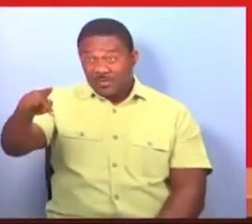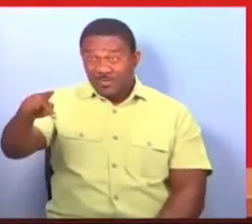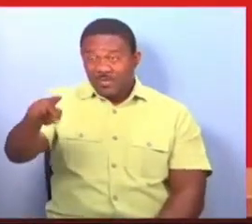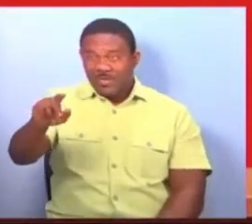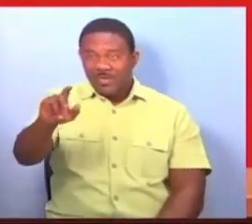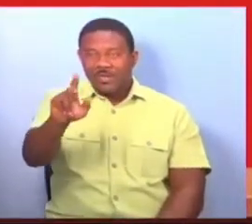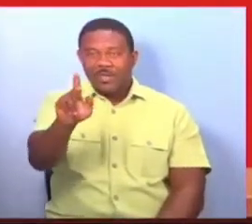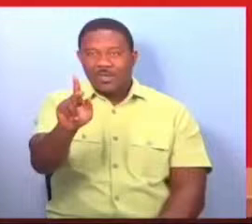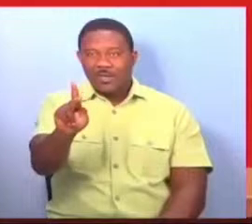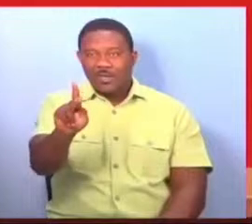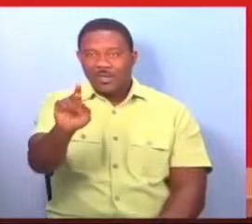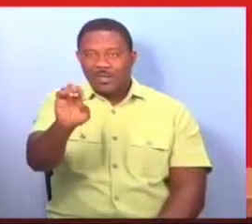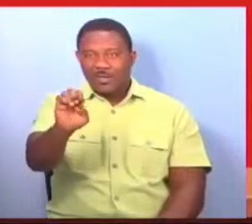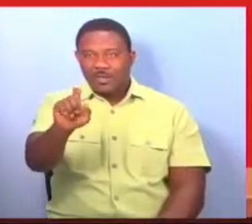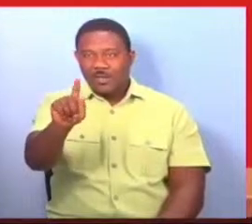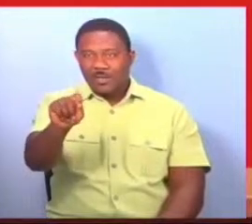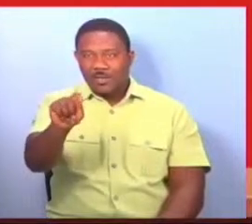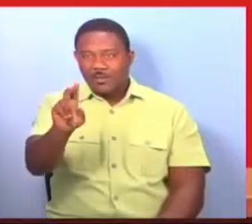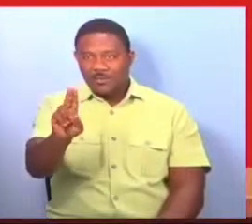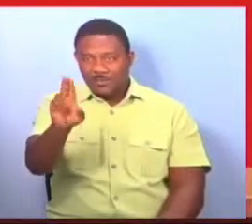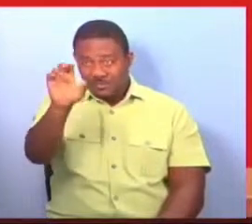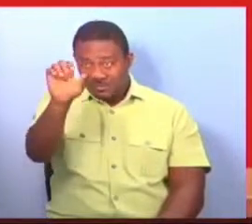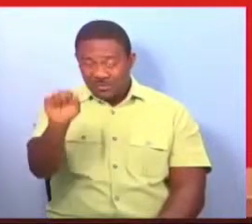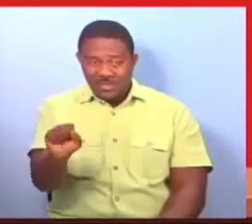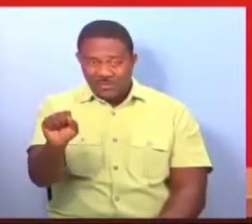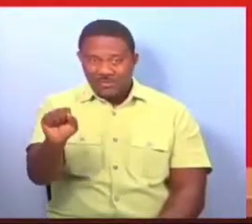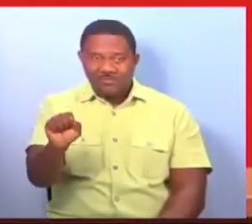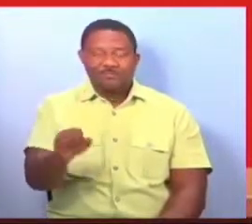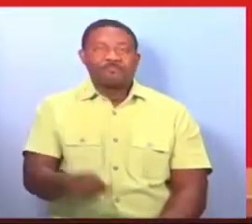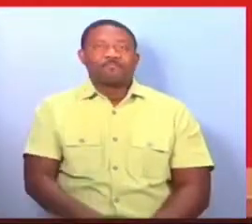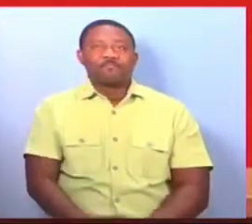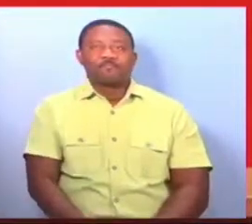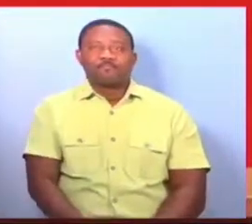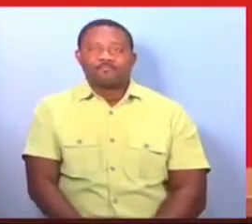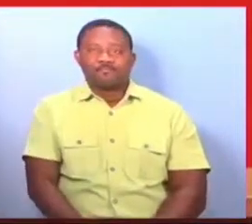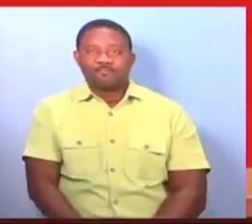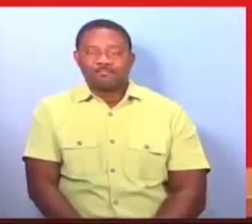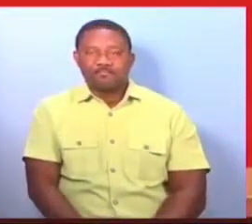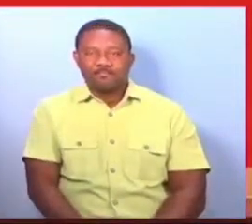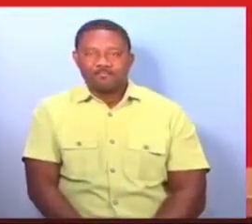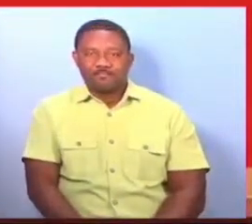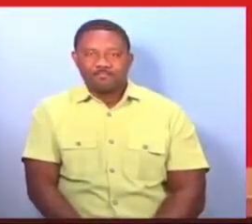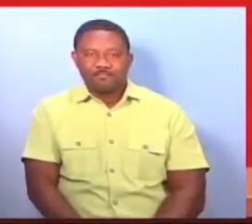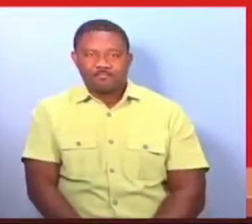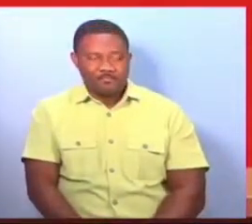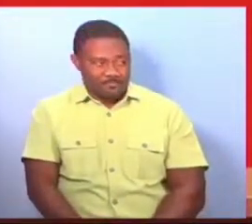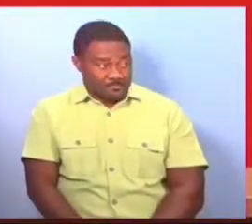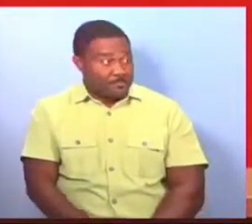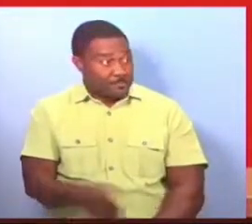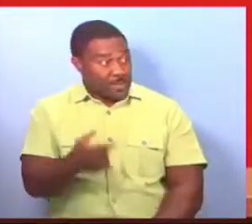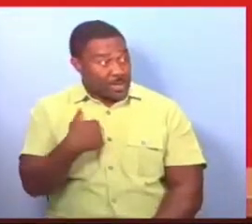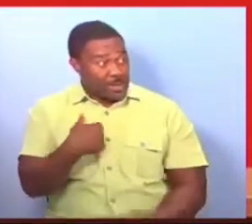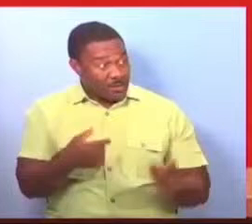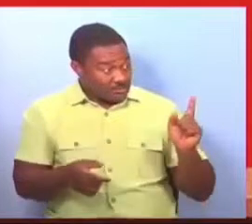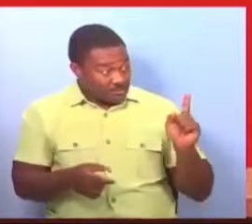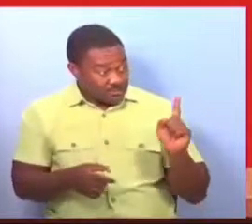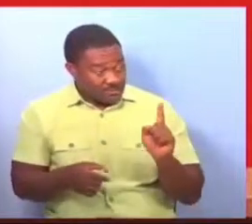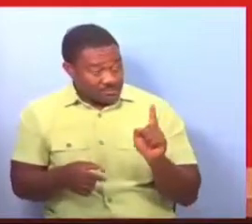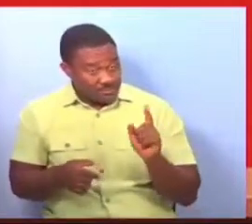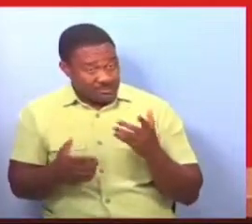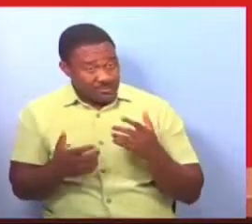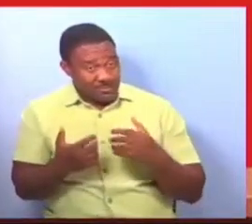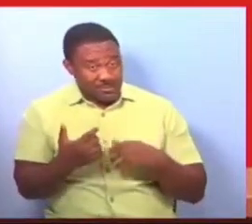floor. Thank you very much, Mr. Speaker. Mr. Speaker, when I was coming